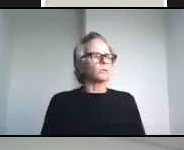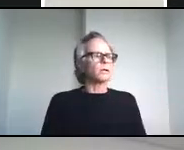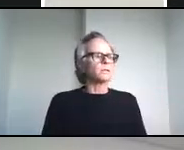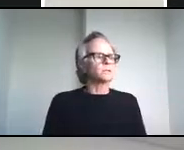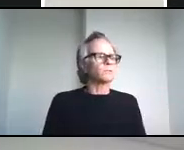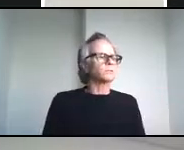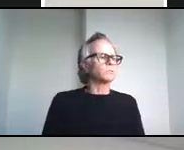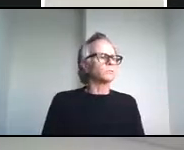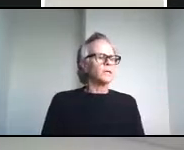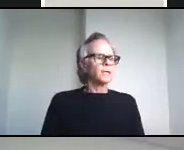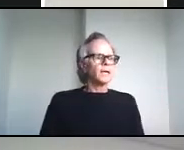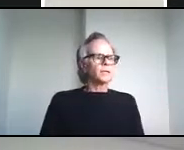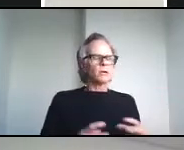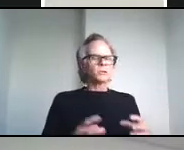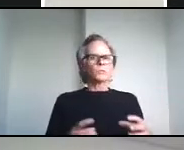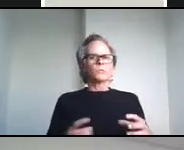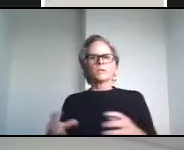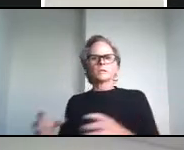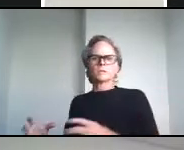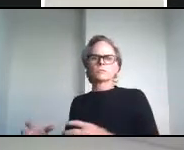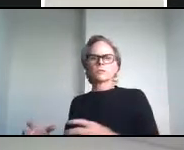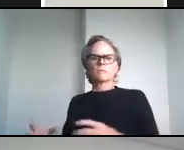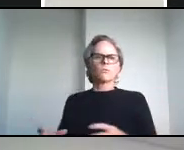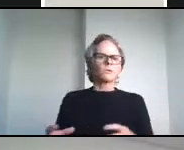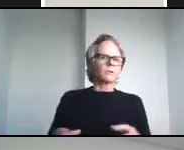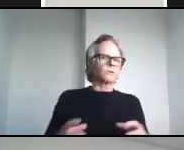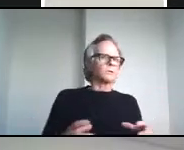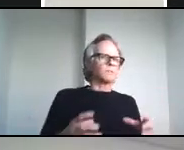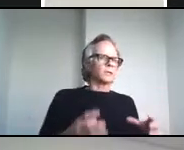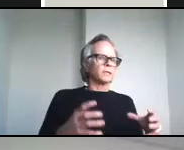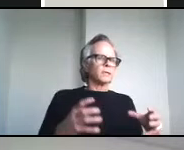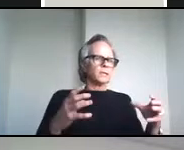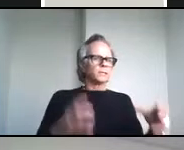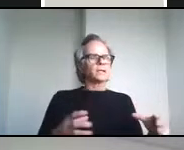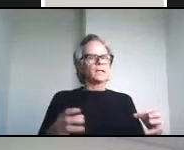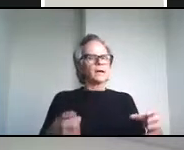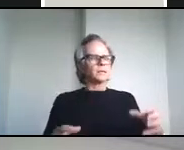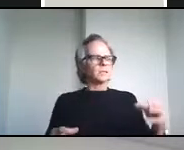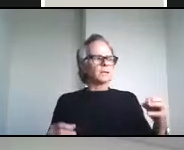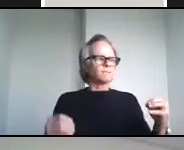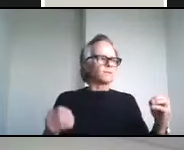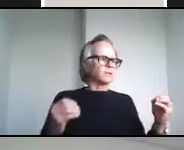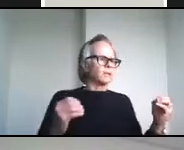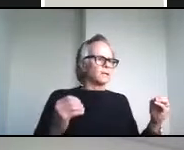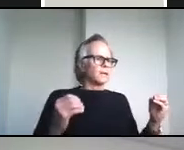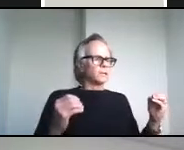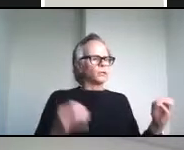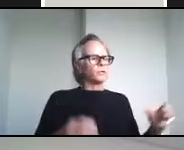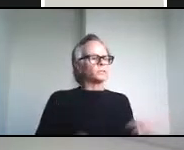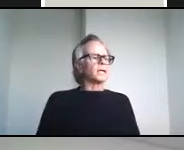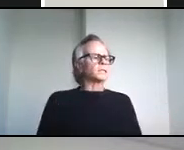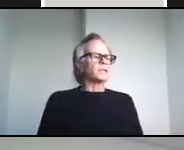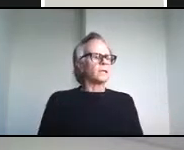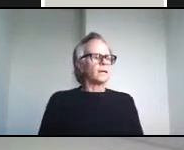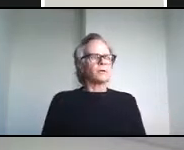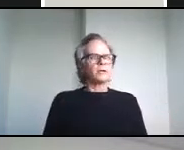to utilize the restroom. And they're also within, and this is really important, they're within really sight lines of the